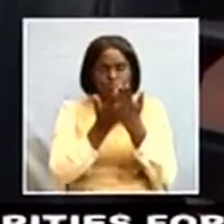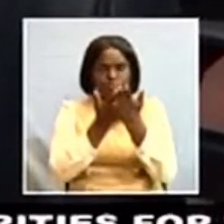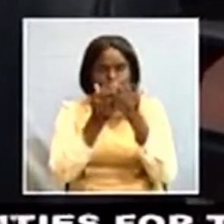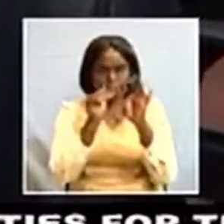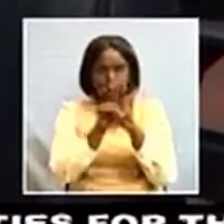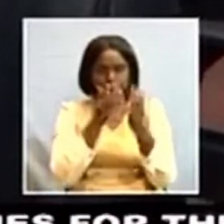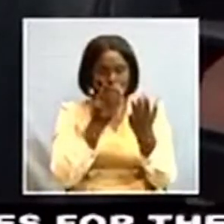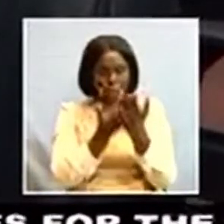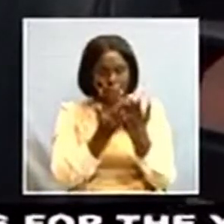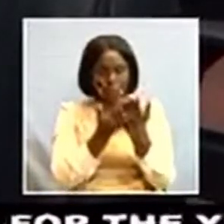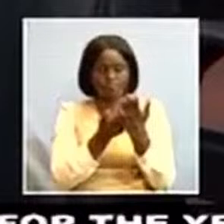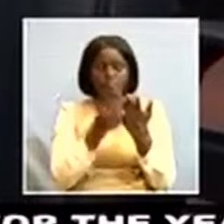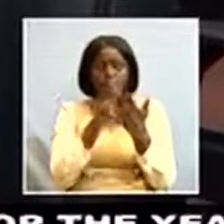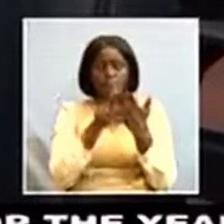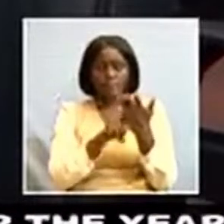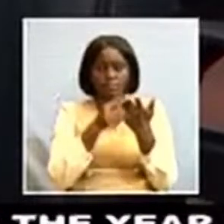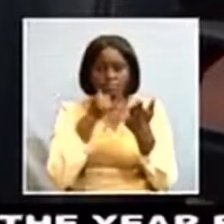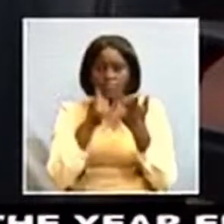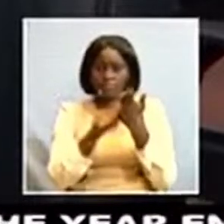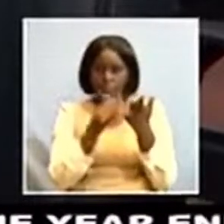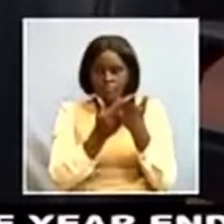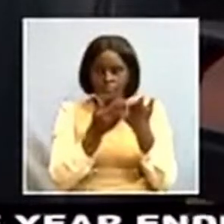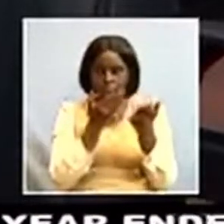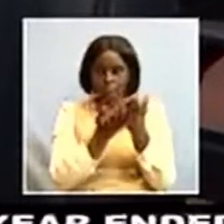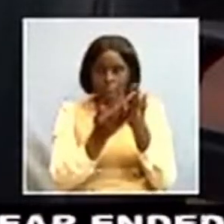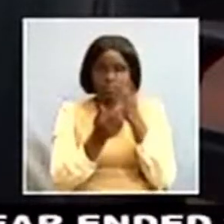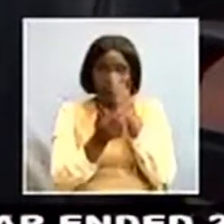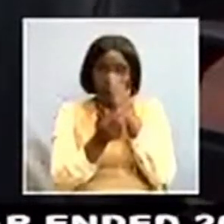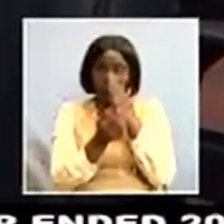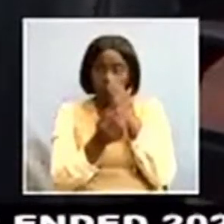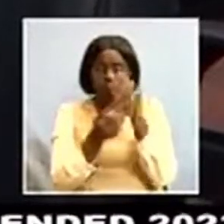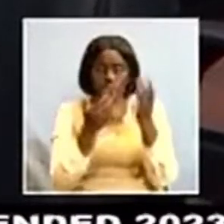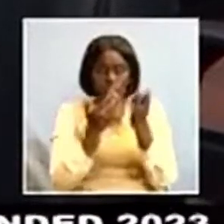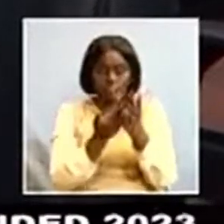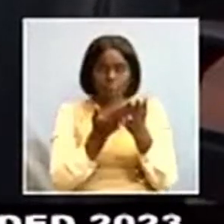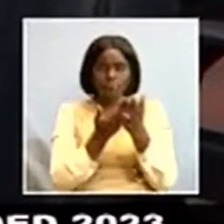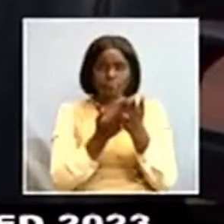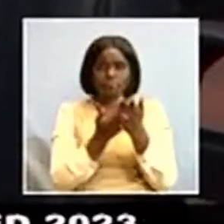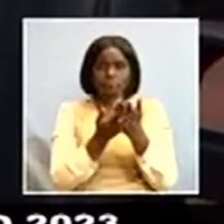main ledger. This kind of